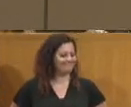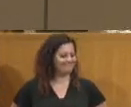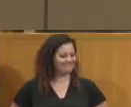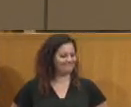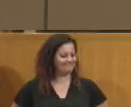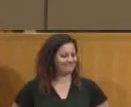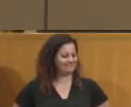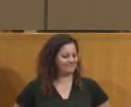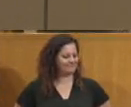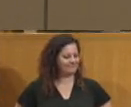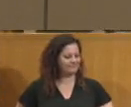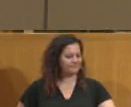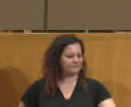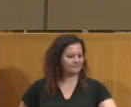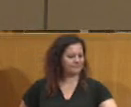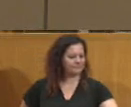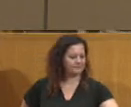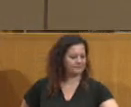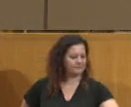this office as mayor.